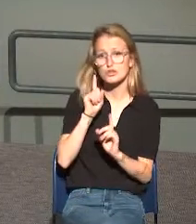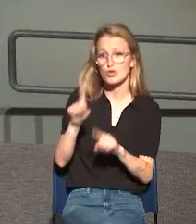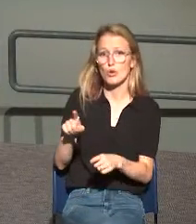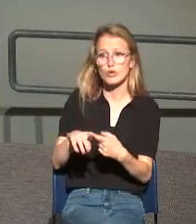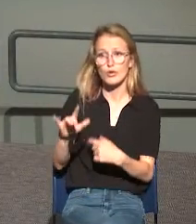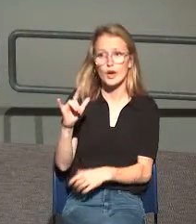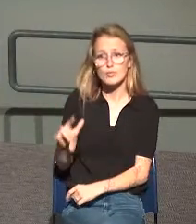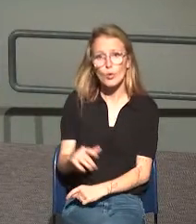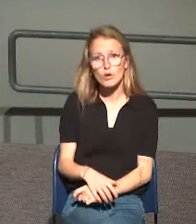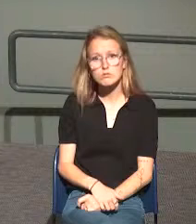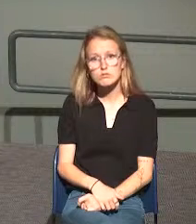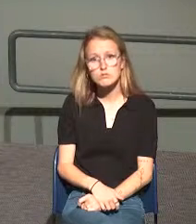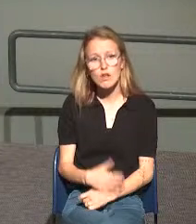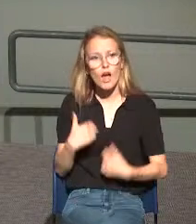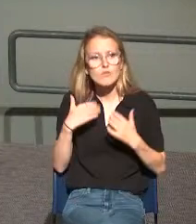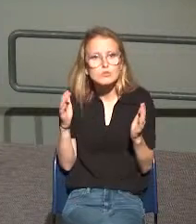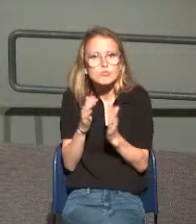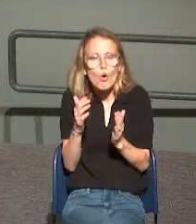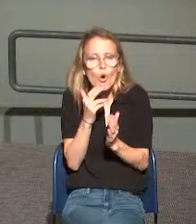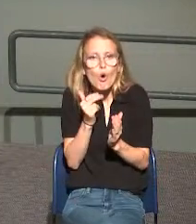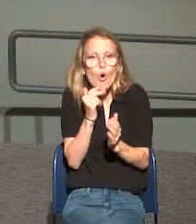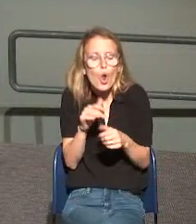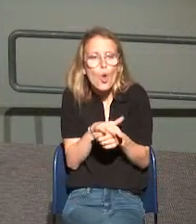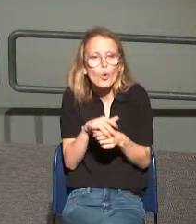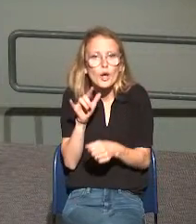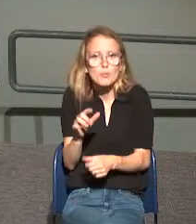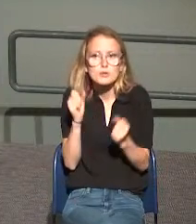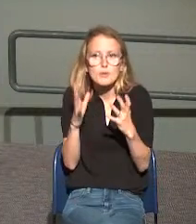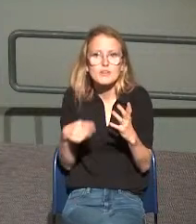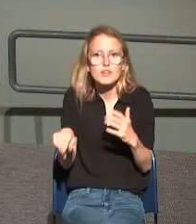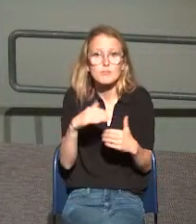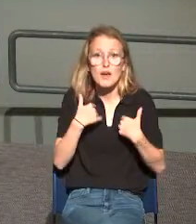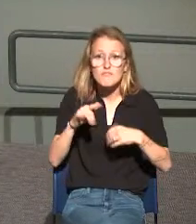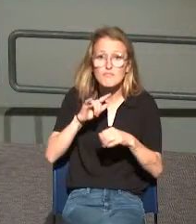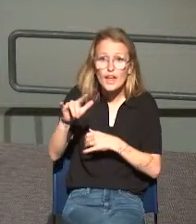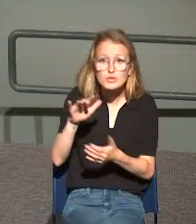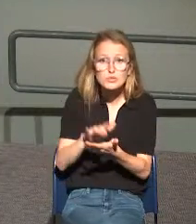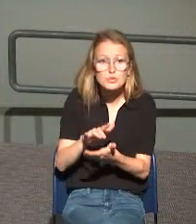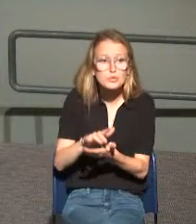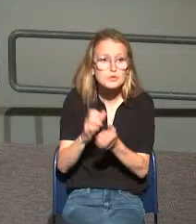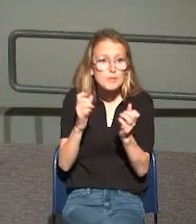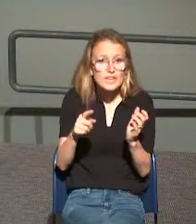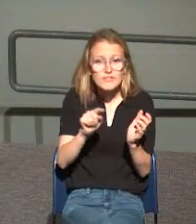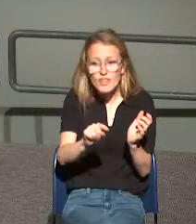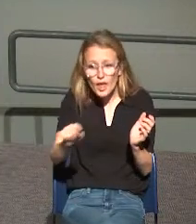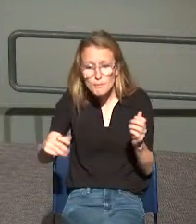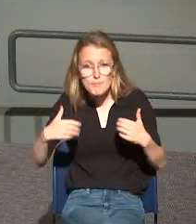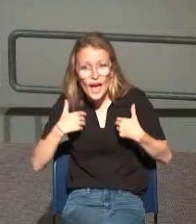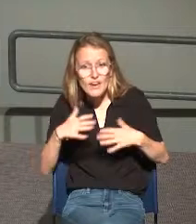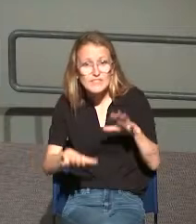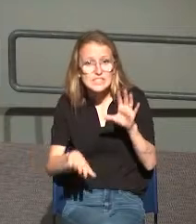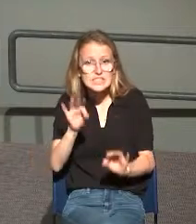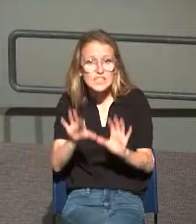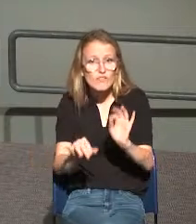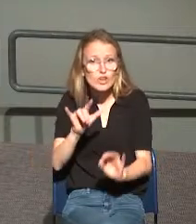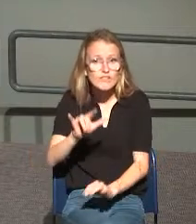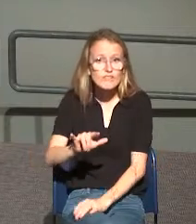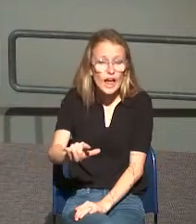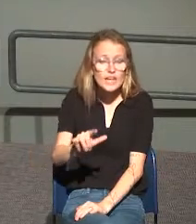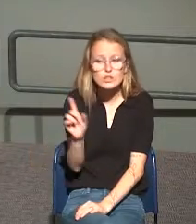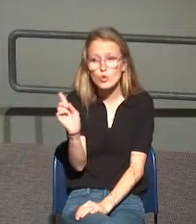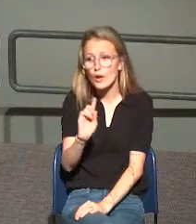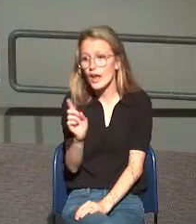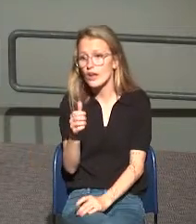airport. There are small airports all over the country. Many of them have flight schools. Many of them have discovery flights where